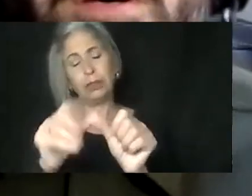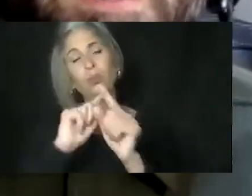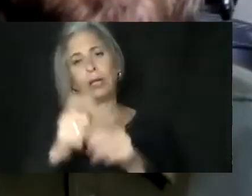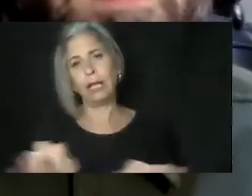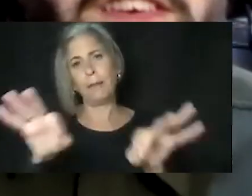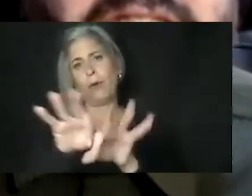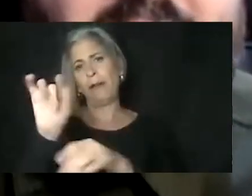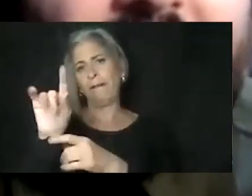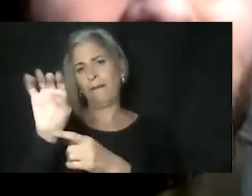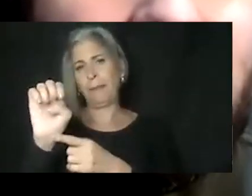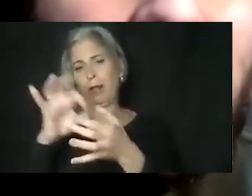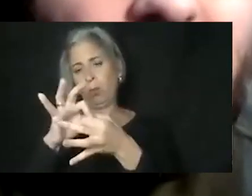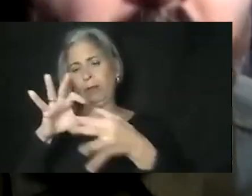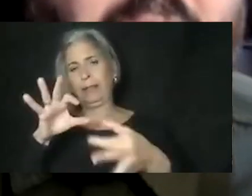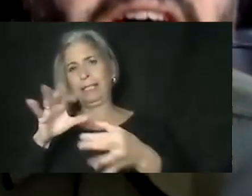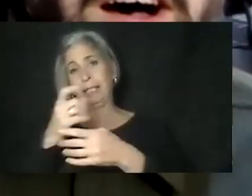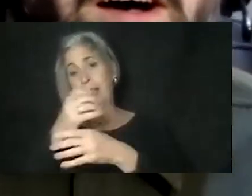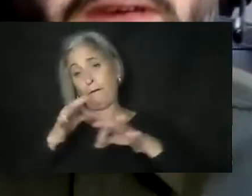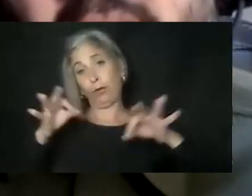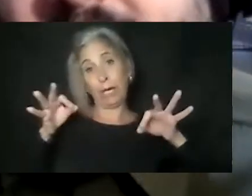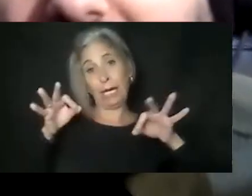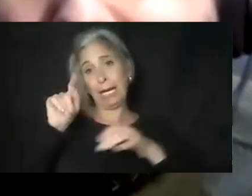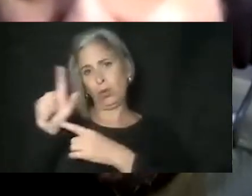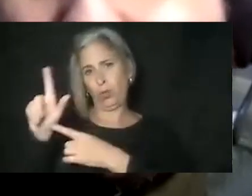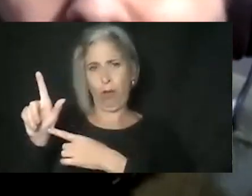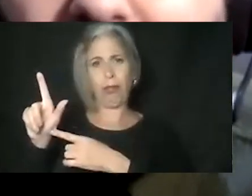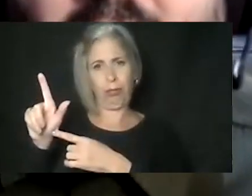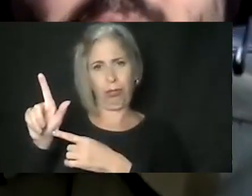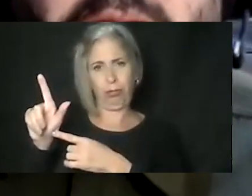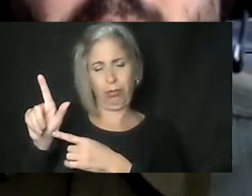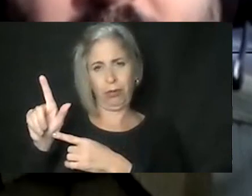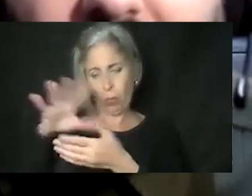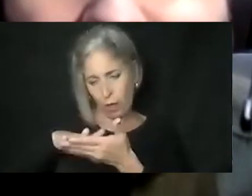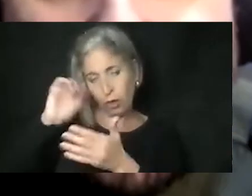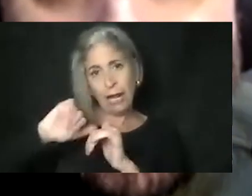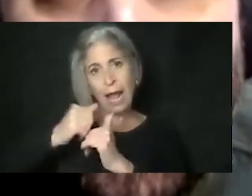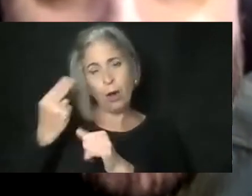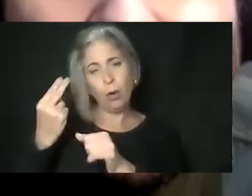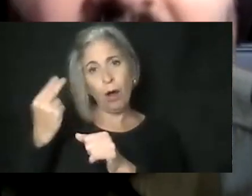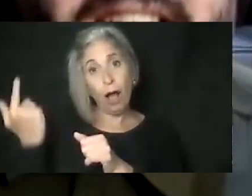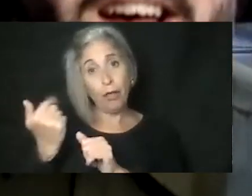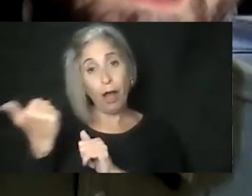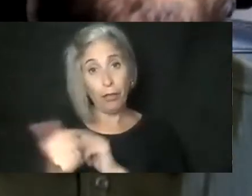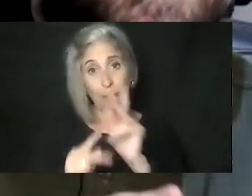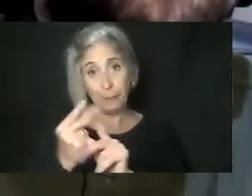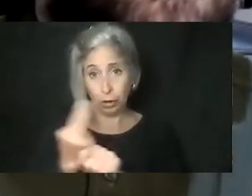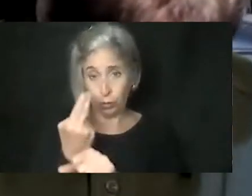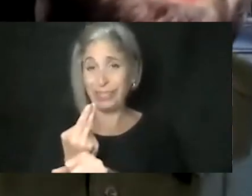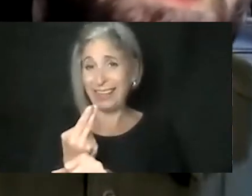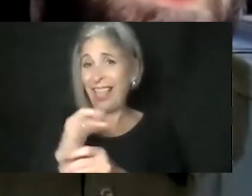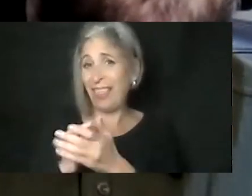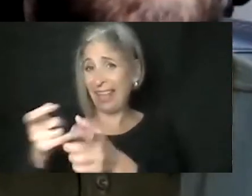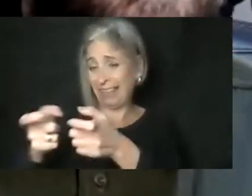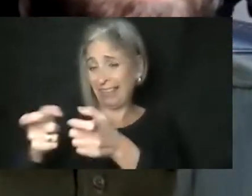that Fable released it as a free tool, because we learn about how other people are using it, and that gives